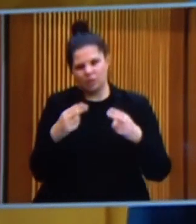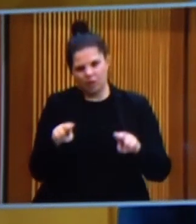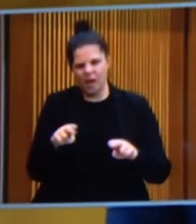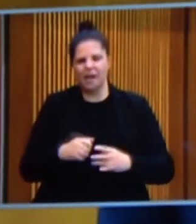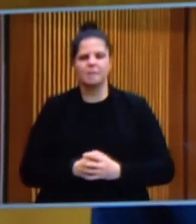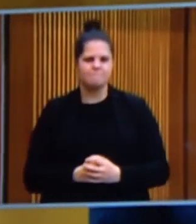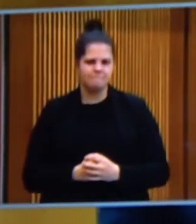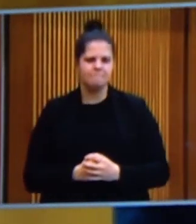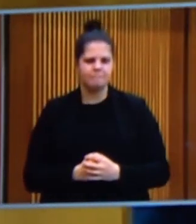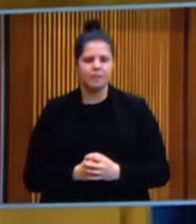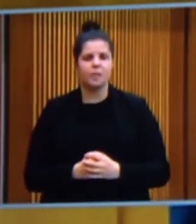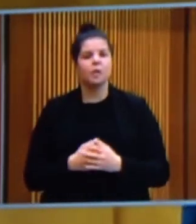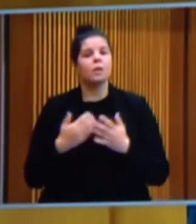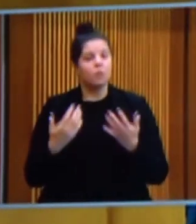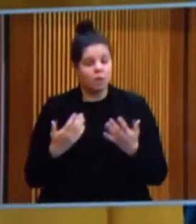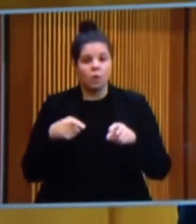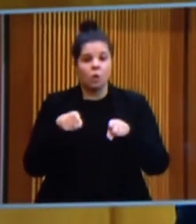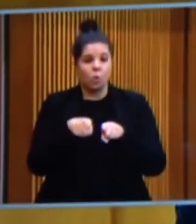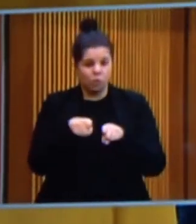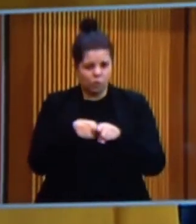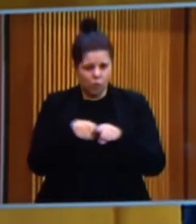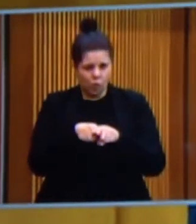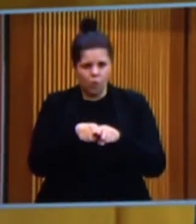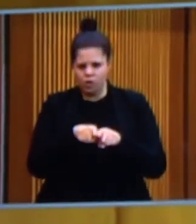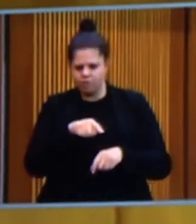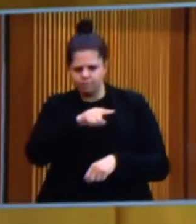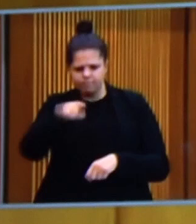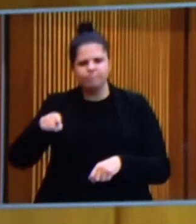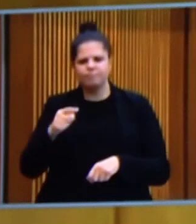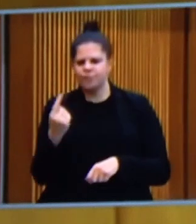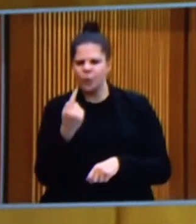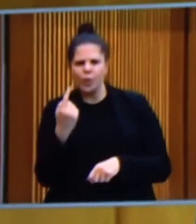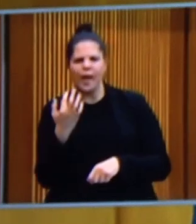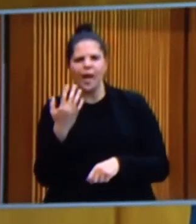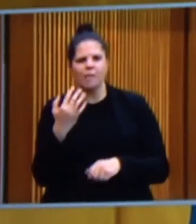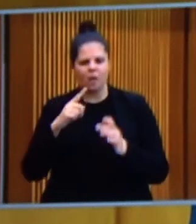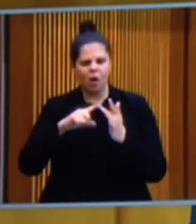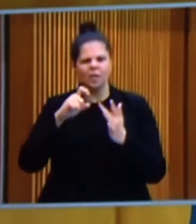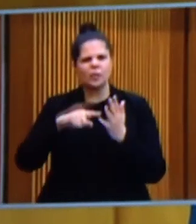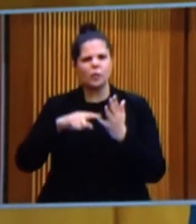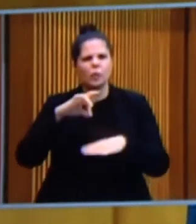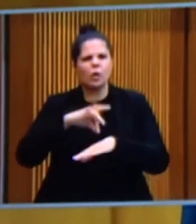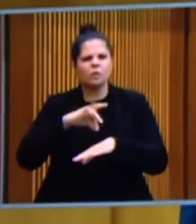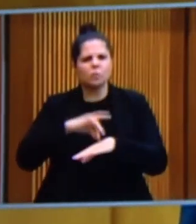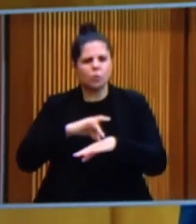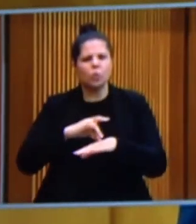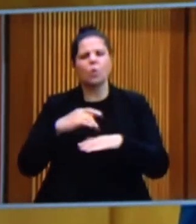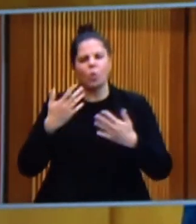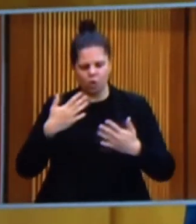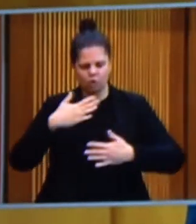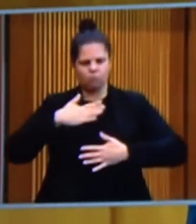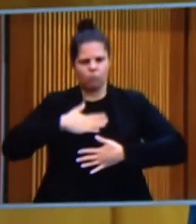One of the things which we would also mention is the number of cases in intensive care and those on